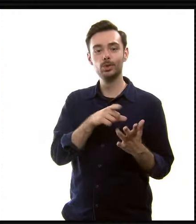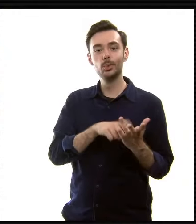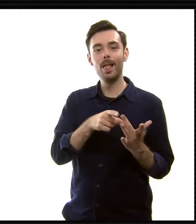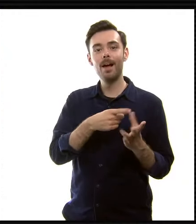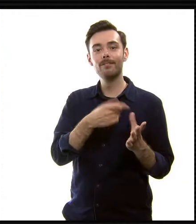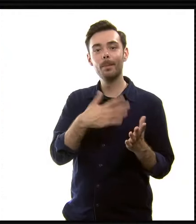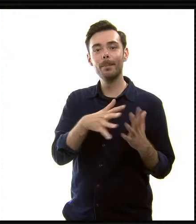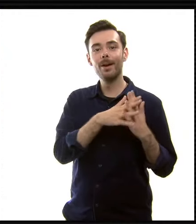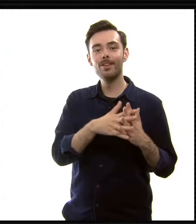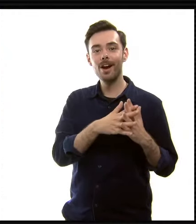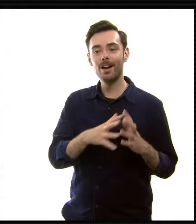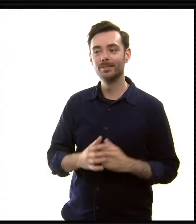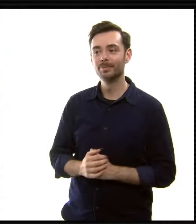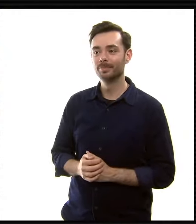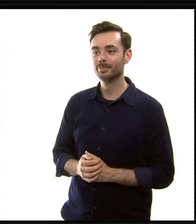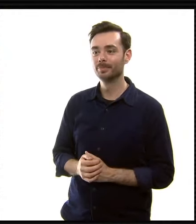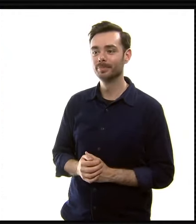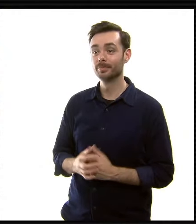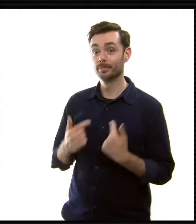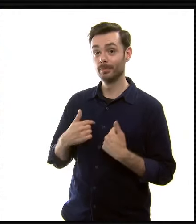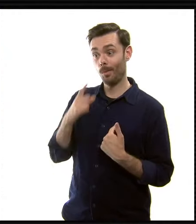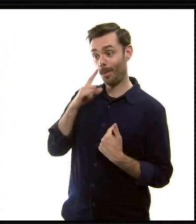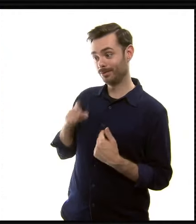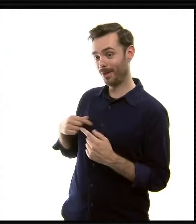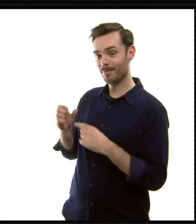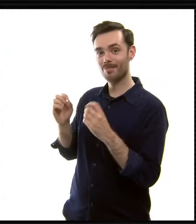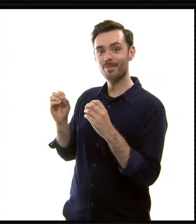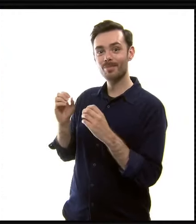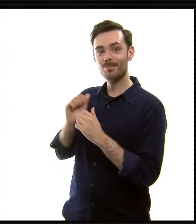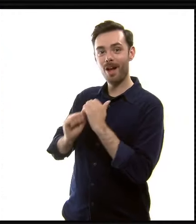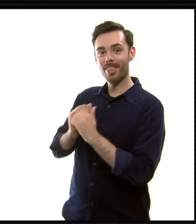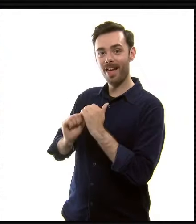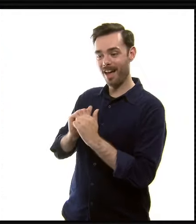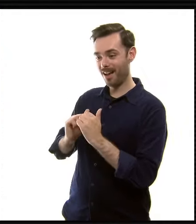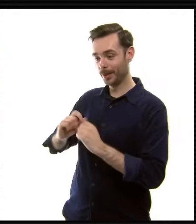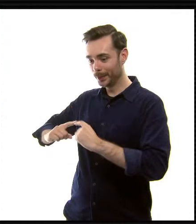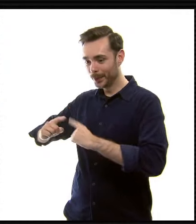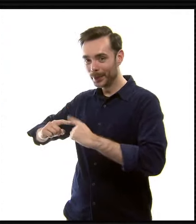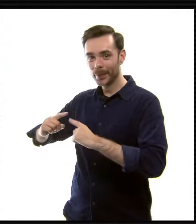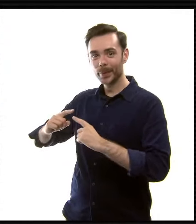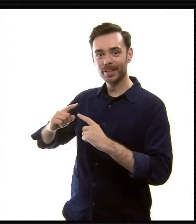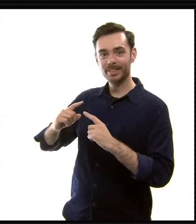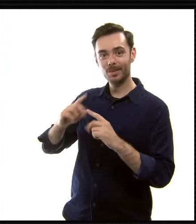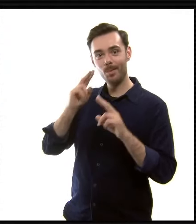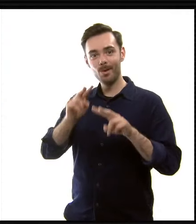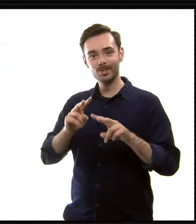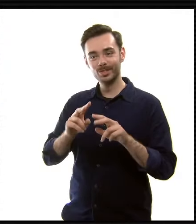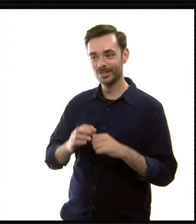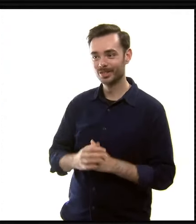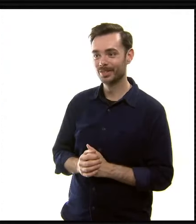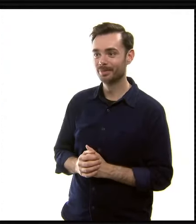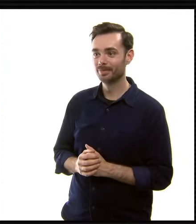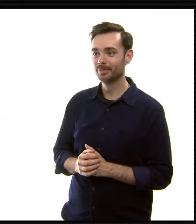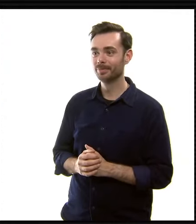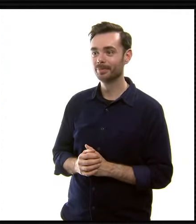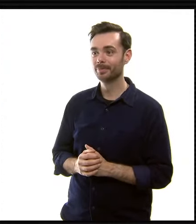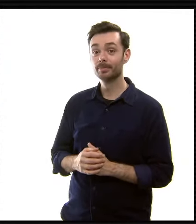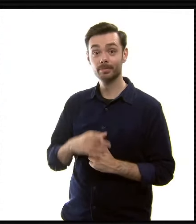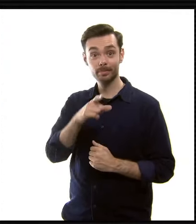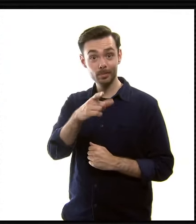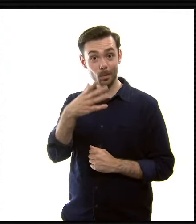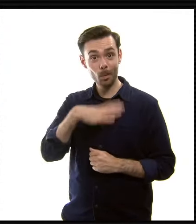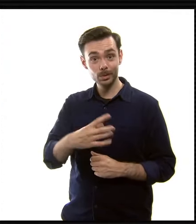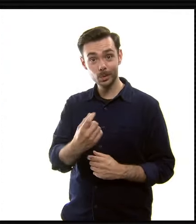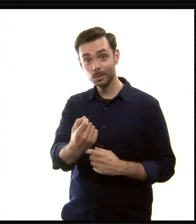I'm watching with my brothers, currently building along from Orange Fox in the UK too. Don't forget, get in touch on Twitter. Use the hashtag